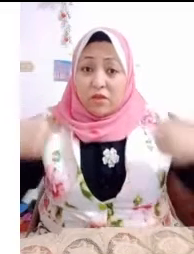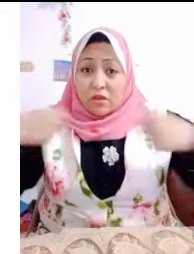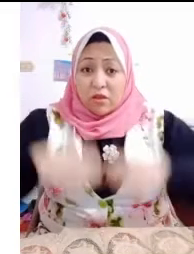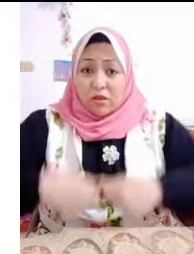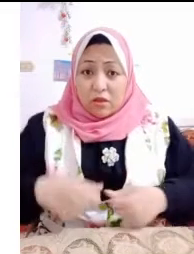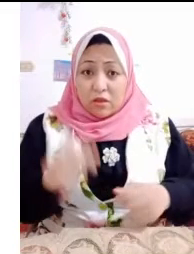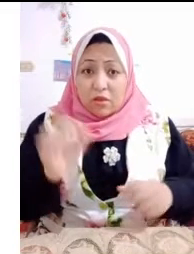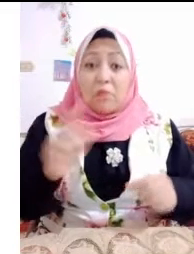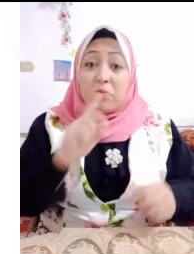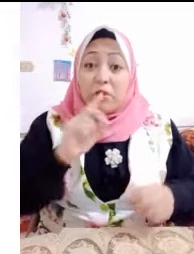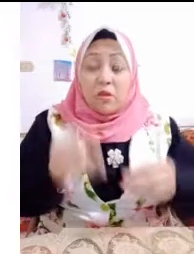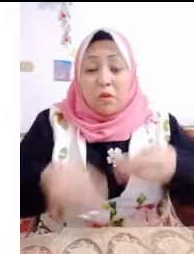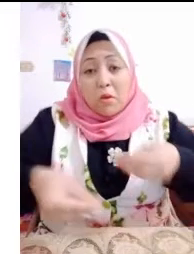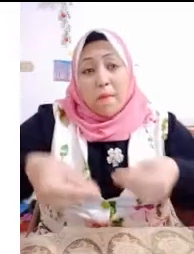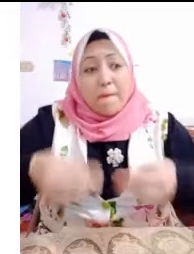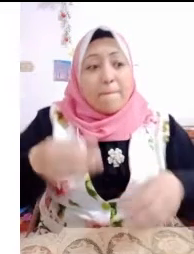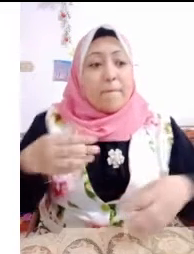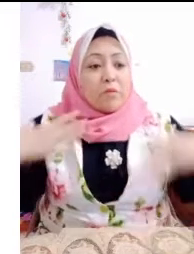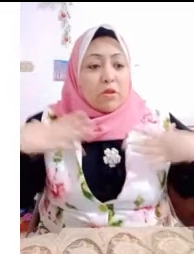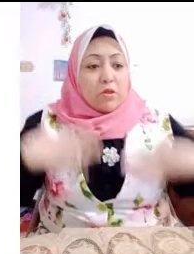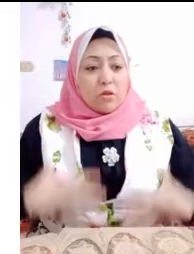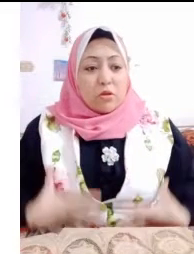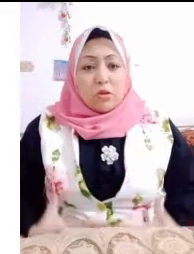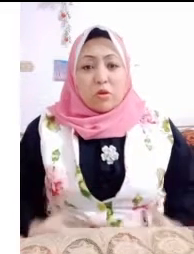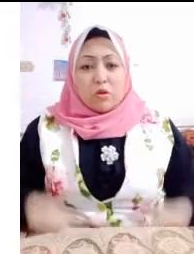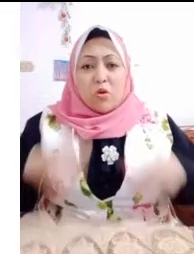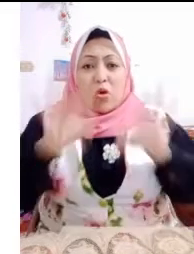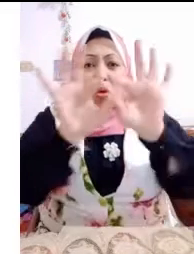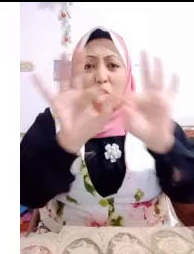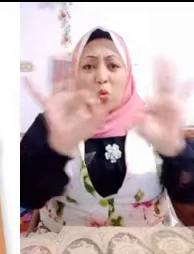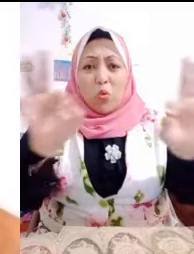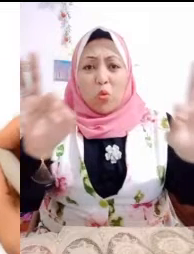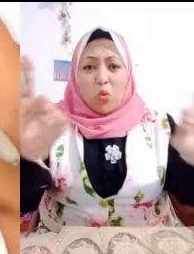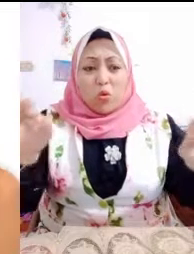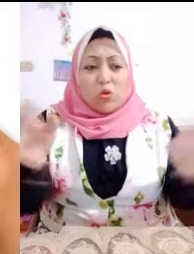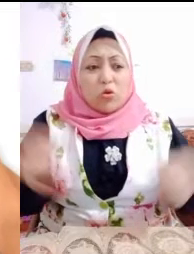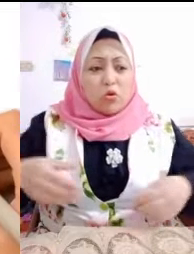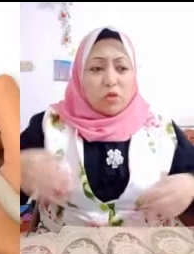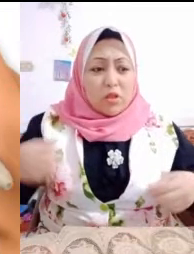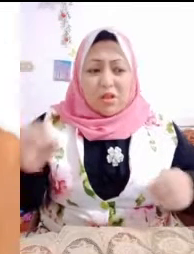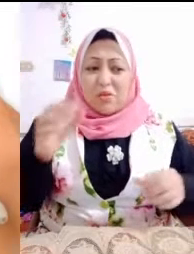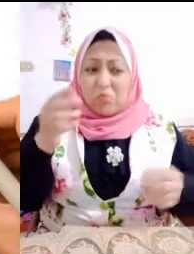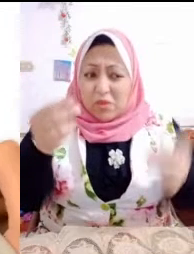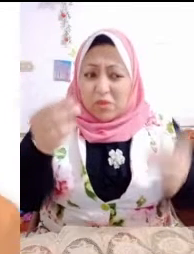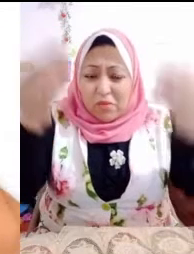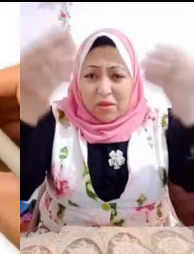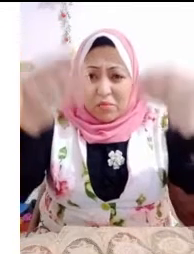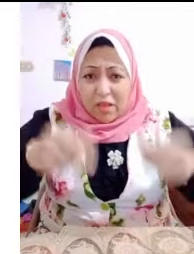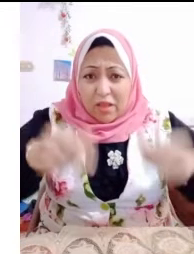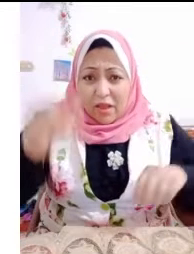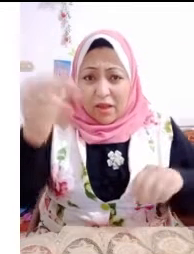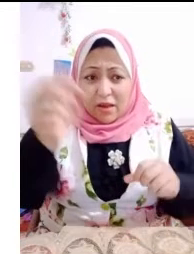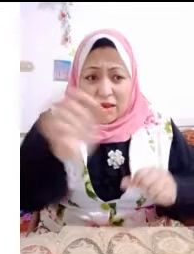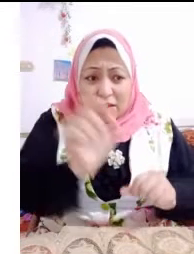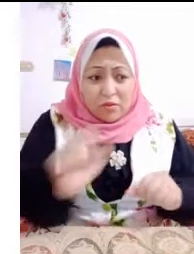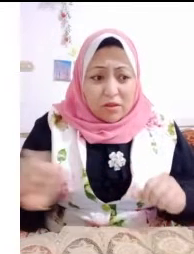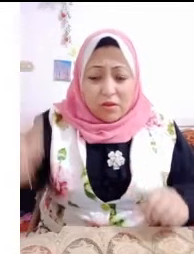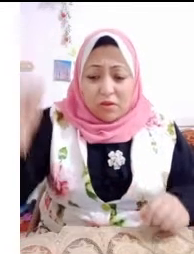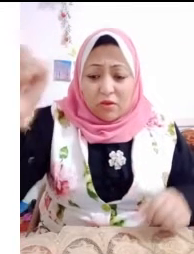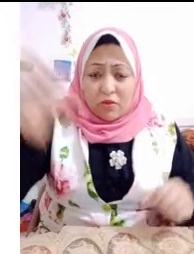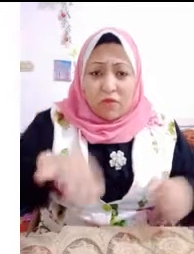instance, paints and synthetic fabrics, such as fleece, will wear down in use, releasing microplastics into the